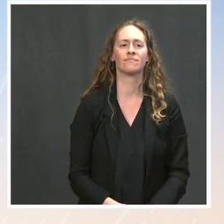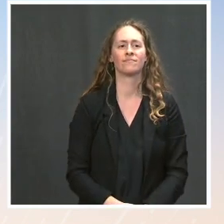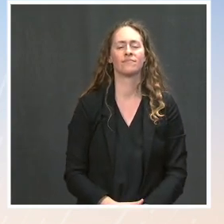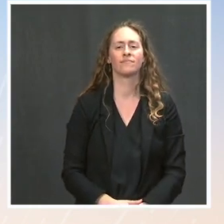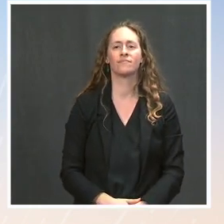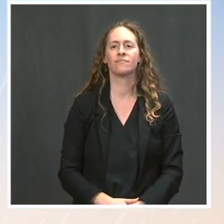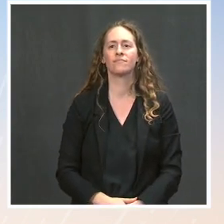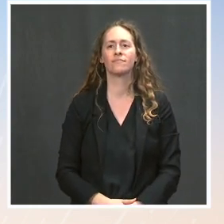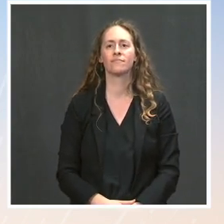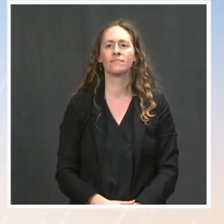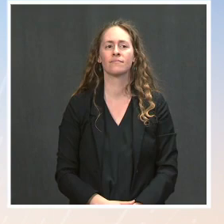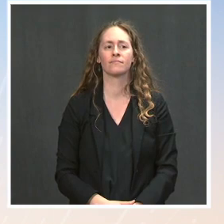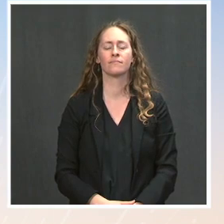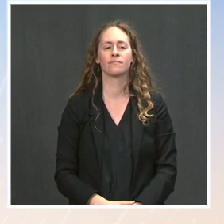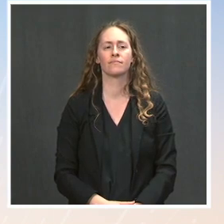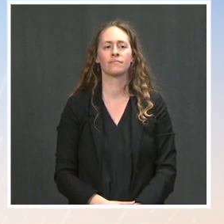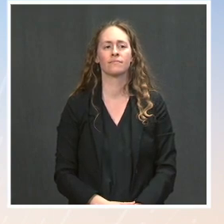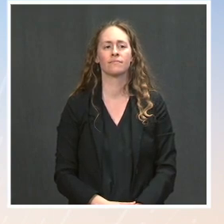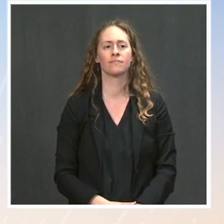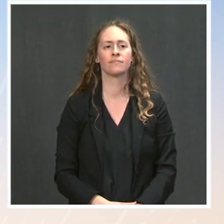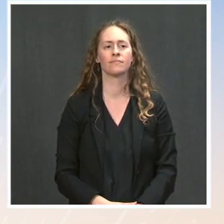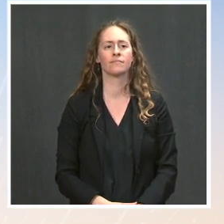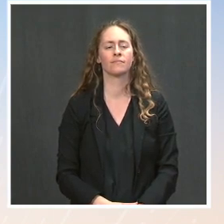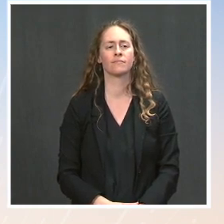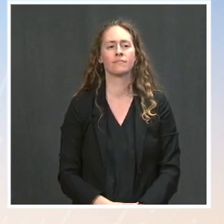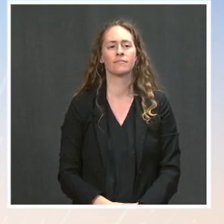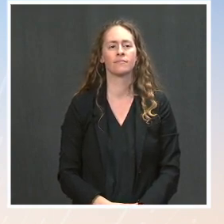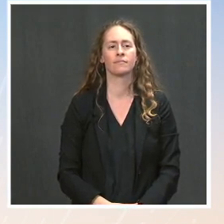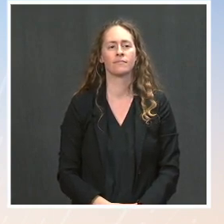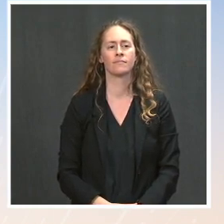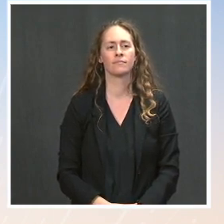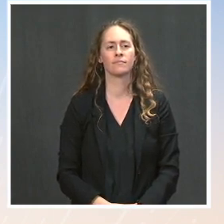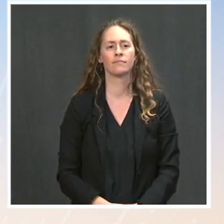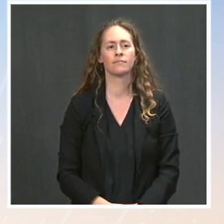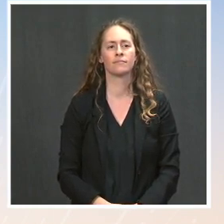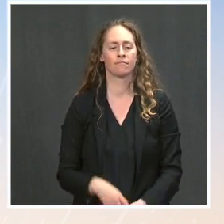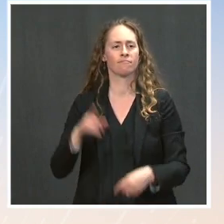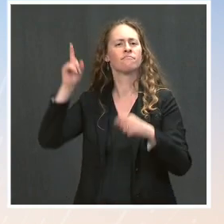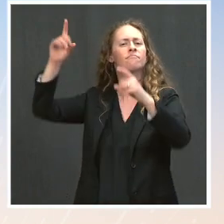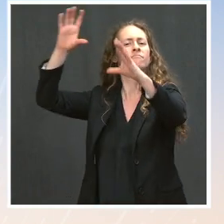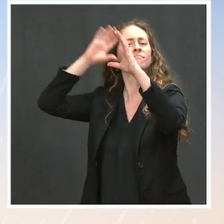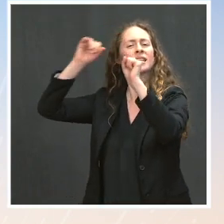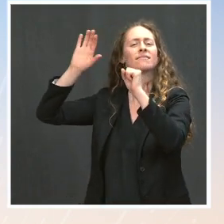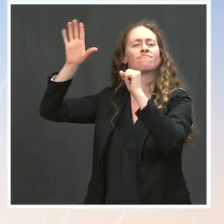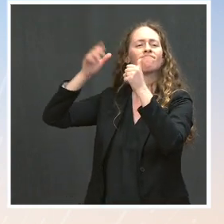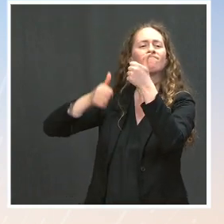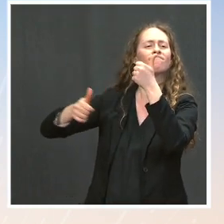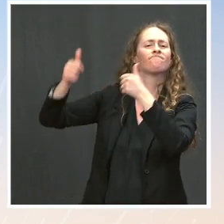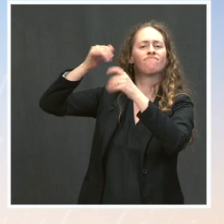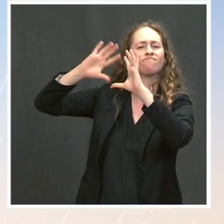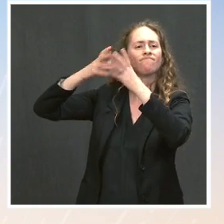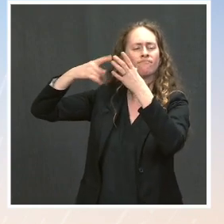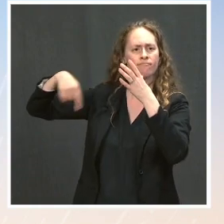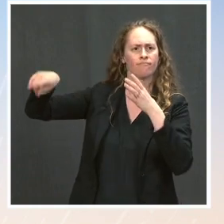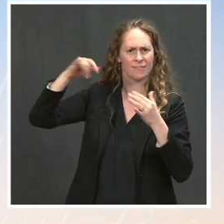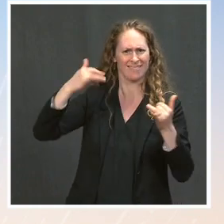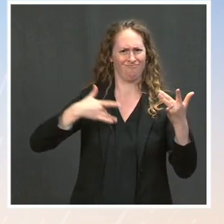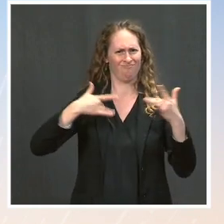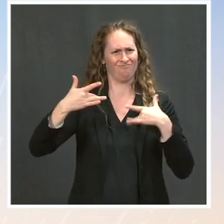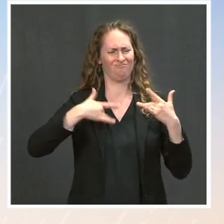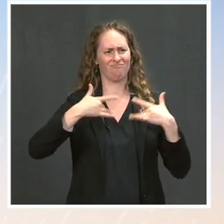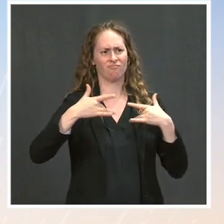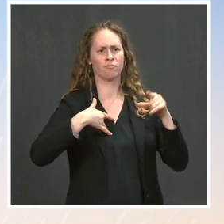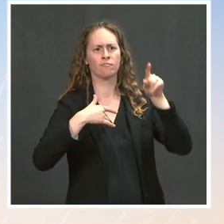Is the administration concerned about reports on the use of forced labor to produce polysilicon for solar